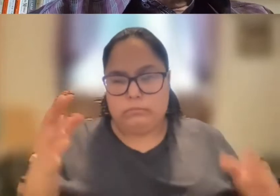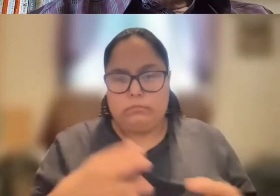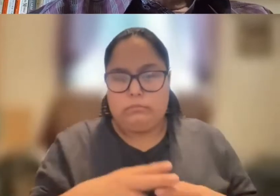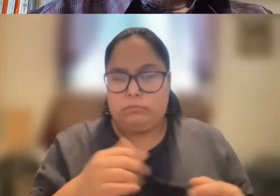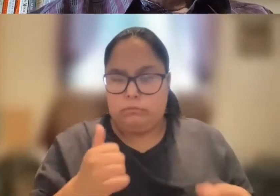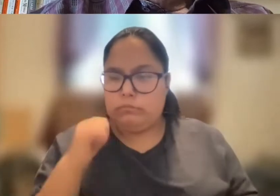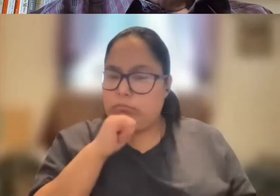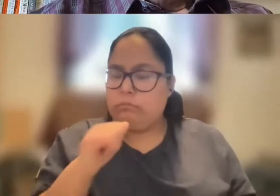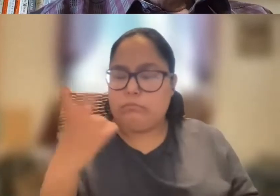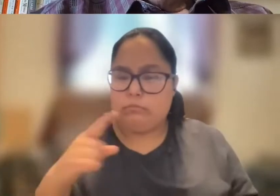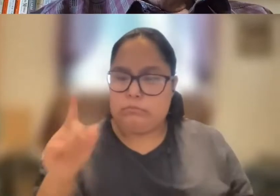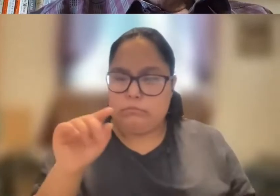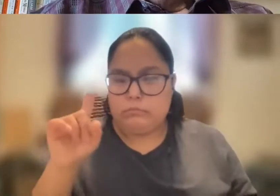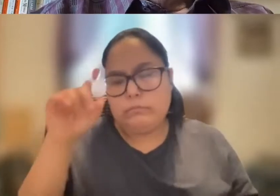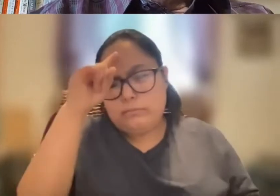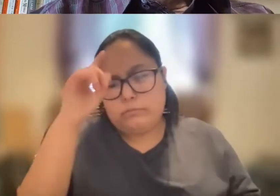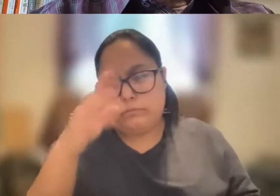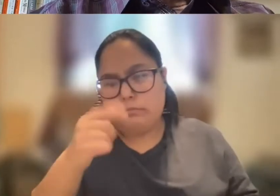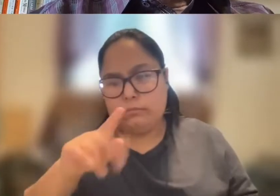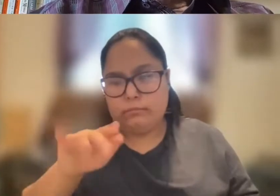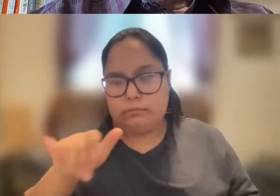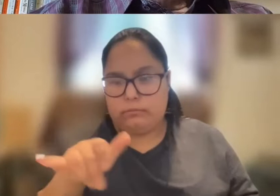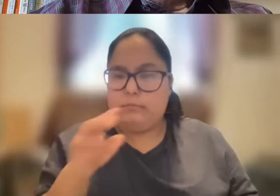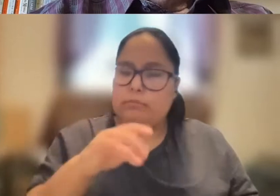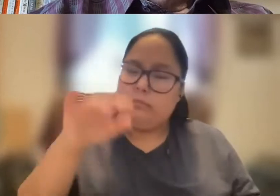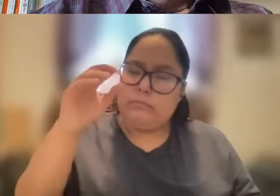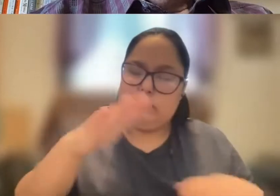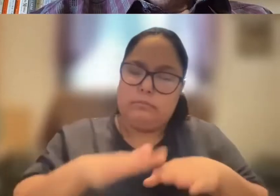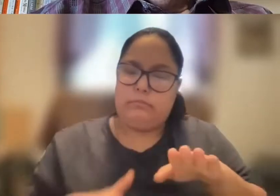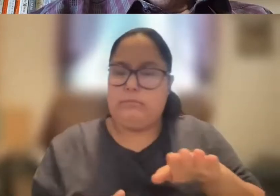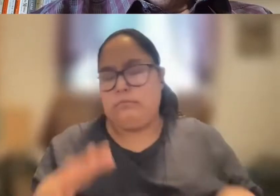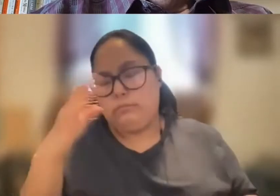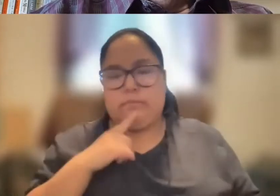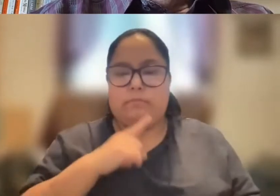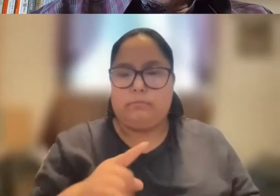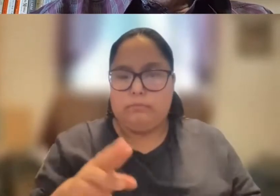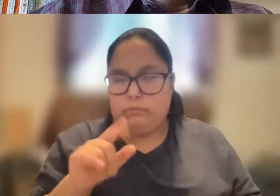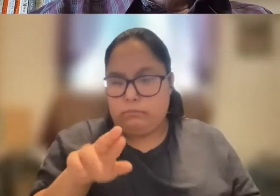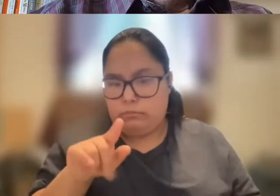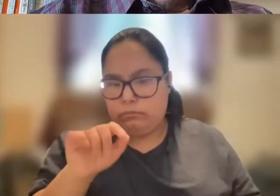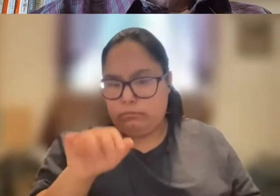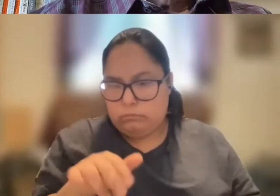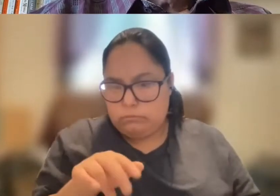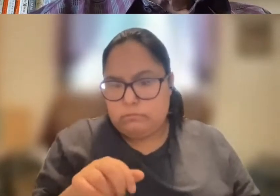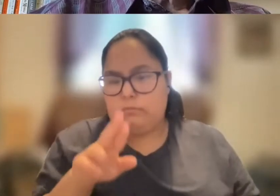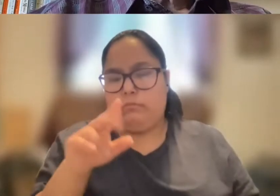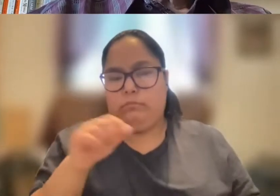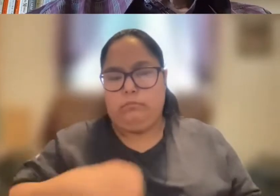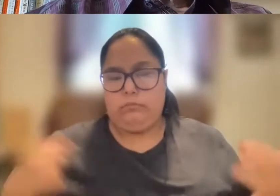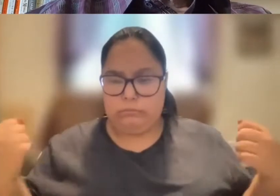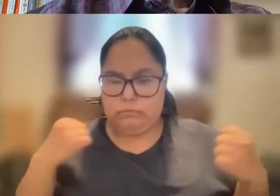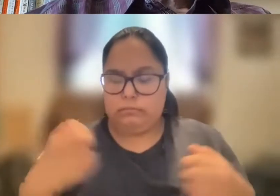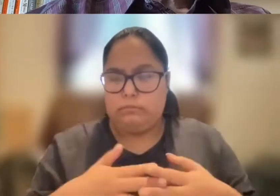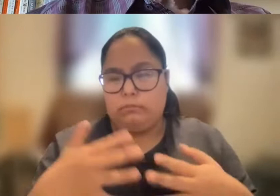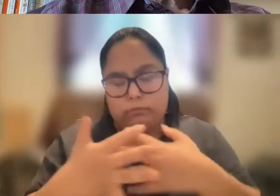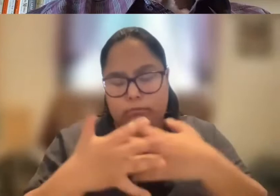only the ability for me to let my guard down and say I'm vulnerable and I'm not this tough armor wearing